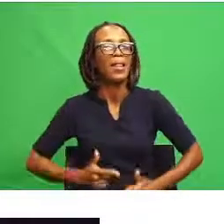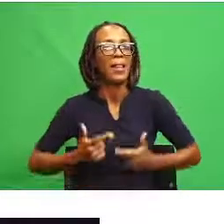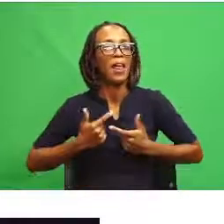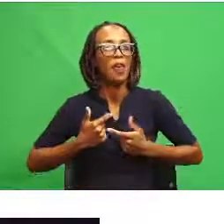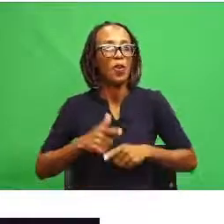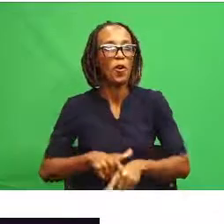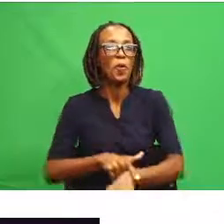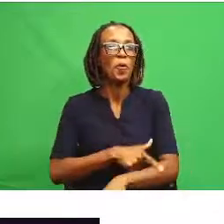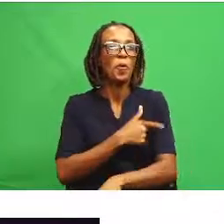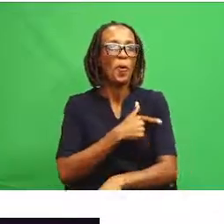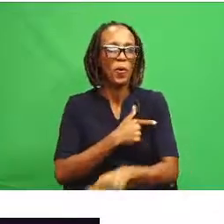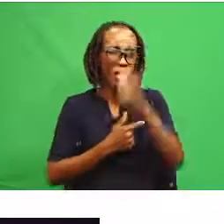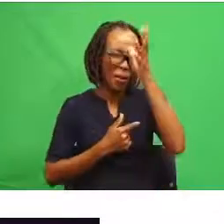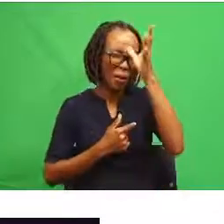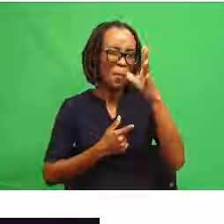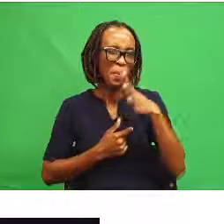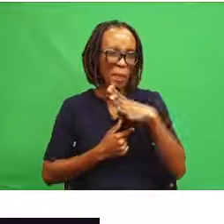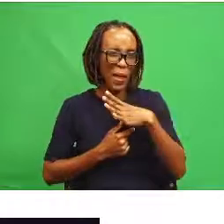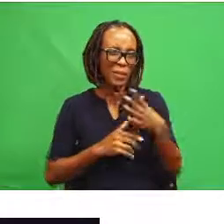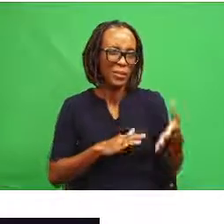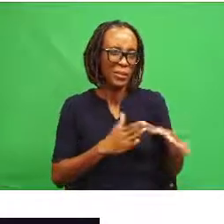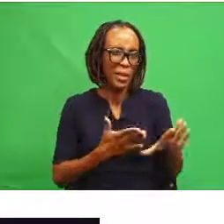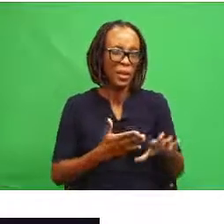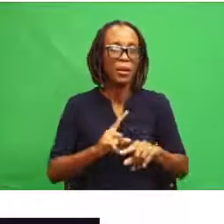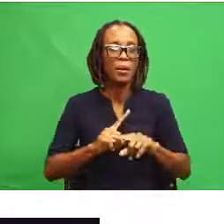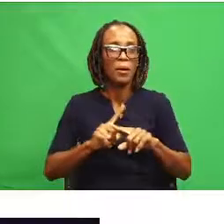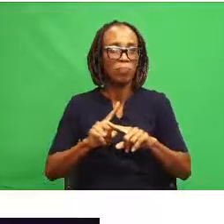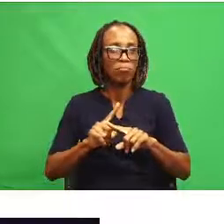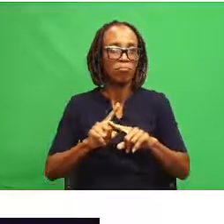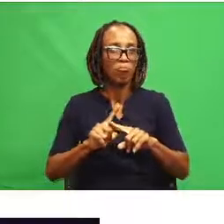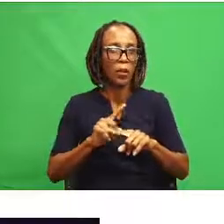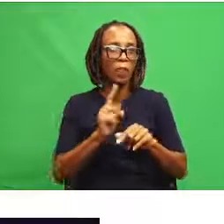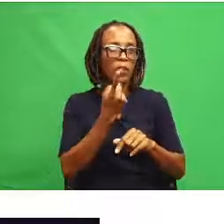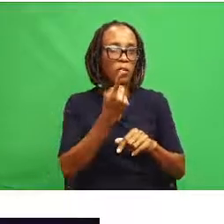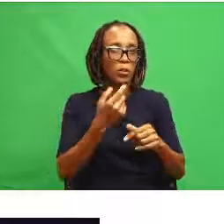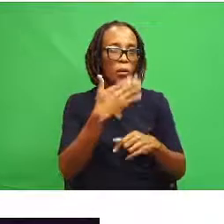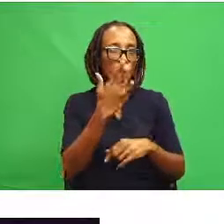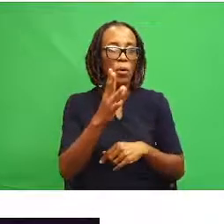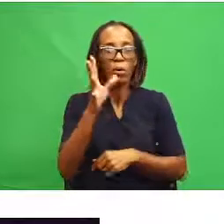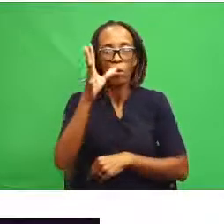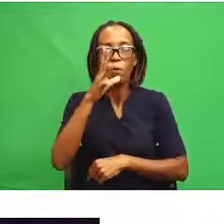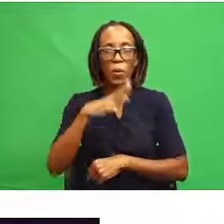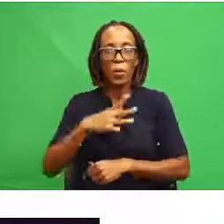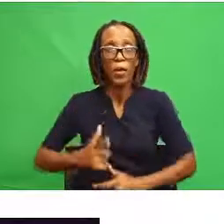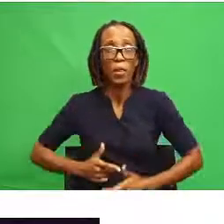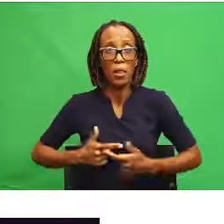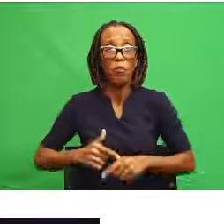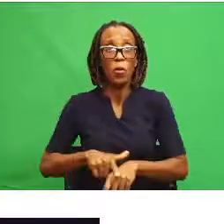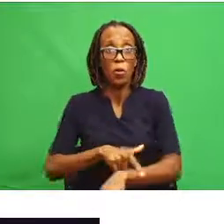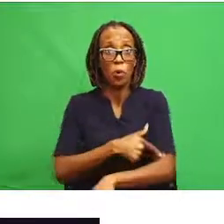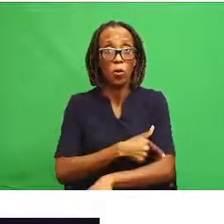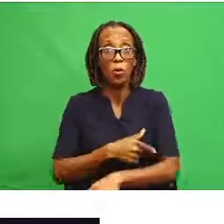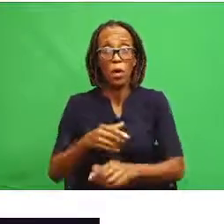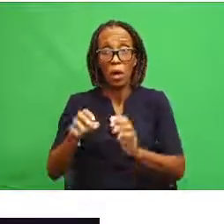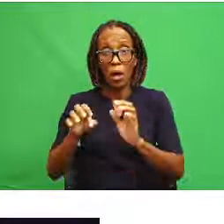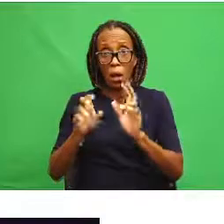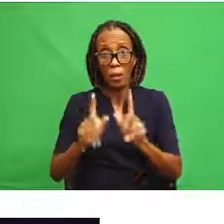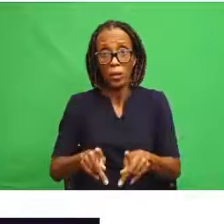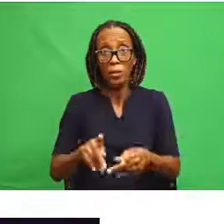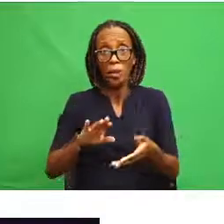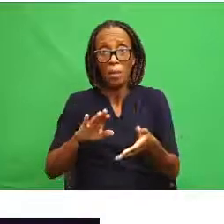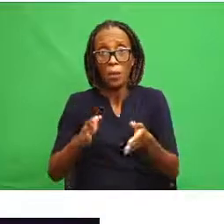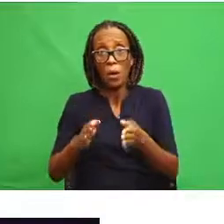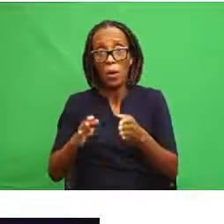there's a greater chance that a female will report. There's also the issue of their age. The older someone gets, and this is